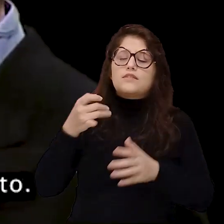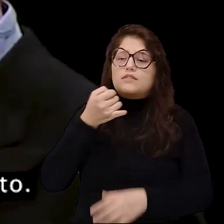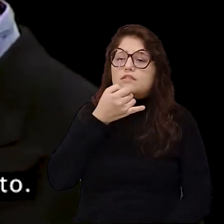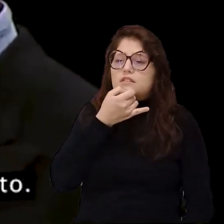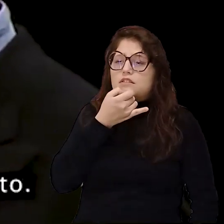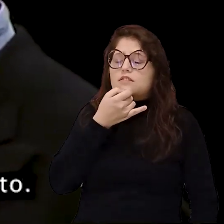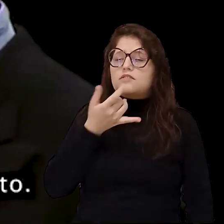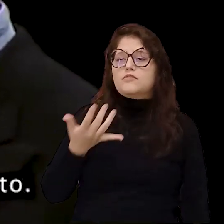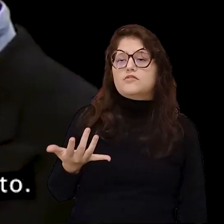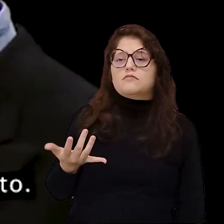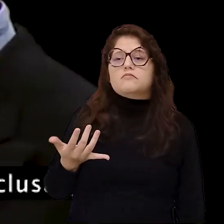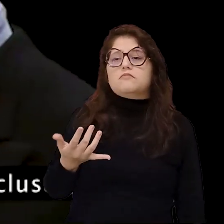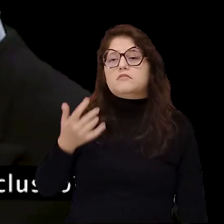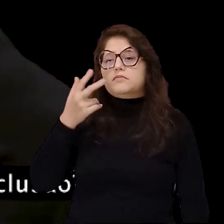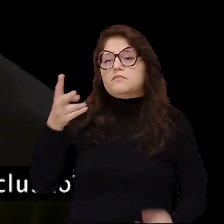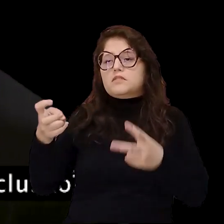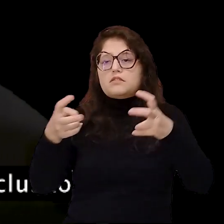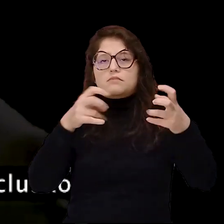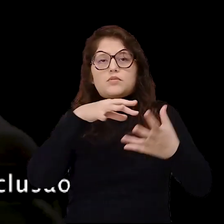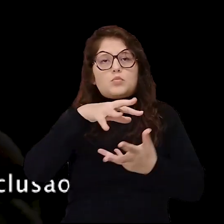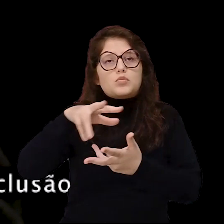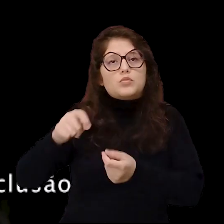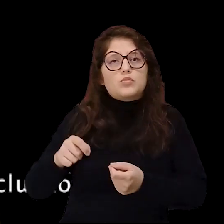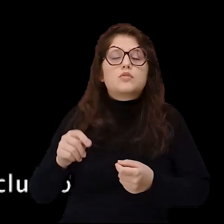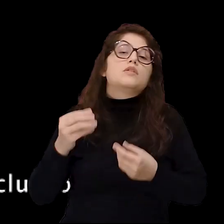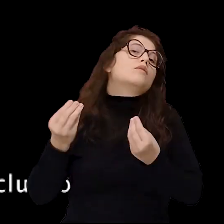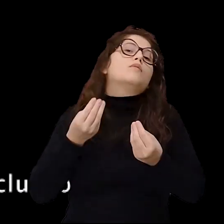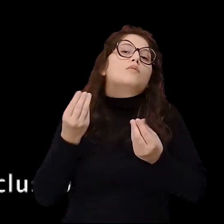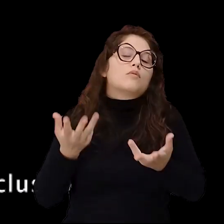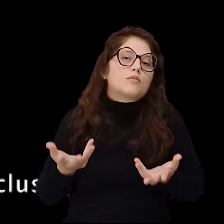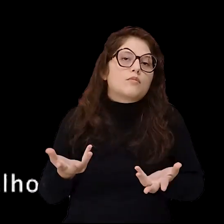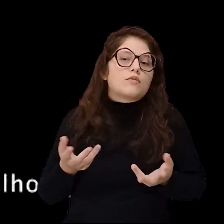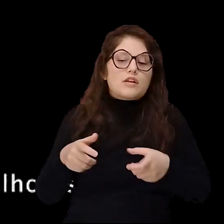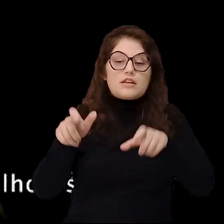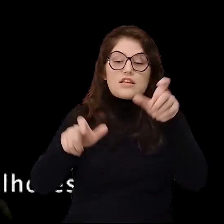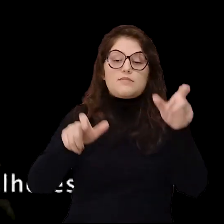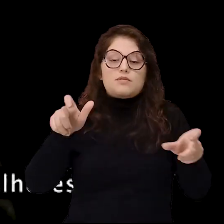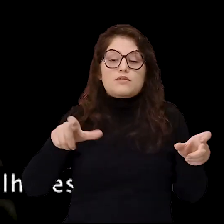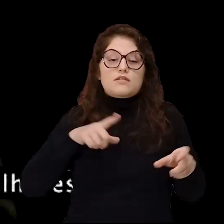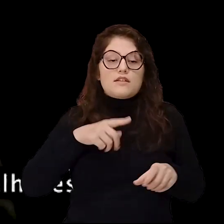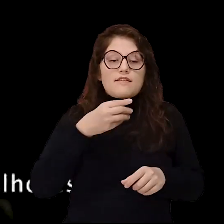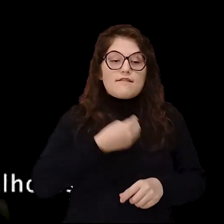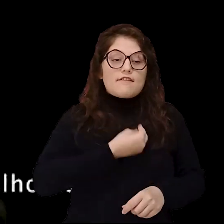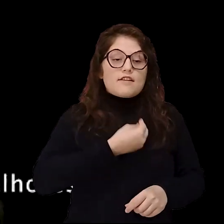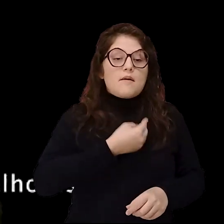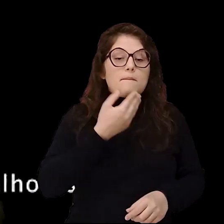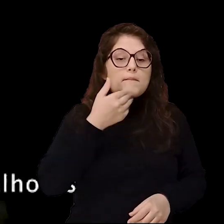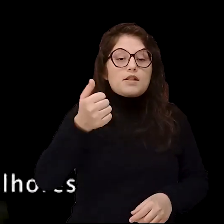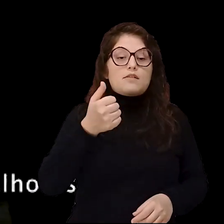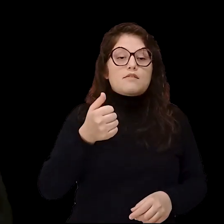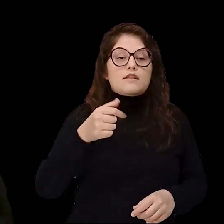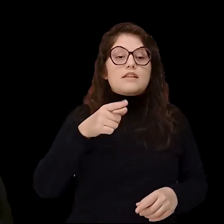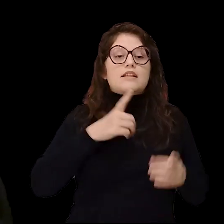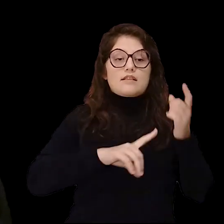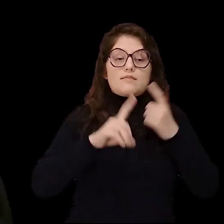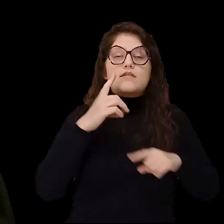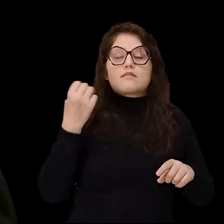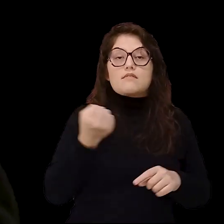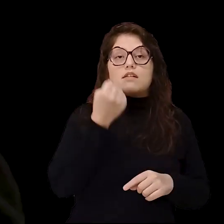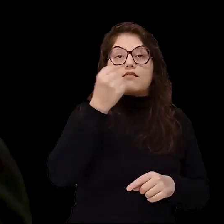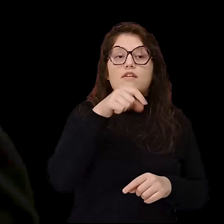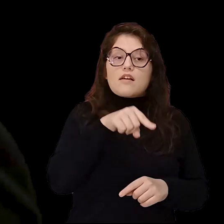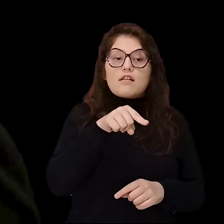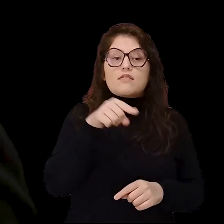feel sad about now. And I said to myself, well, what is the conclusion? How did those people who have better lives, even with